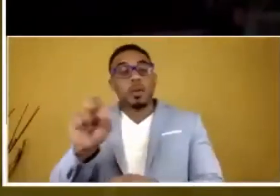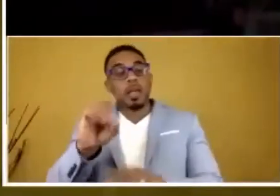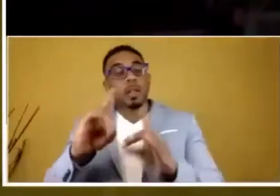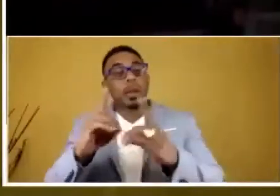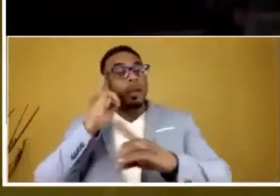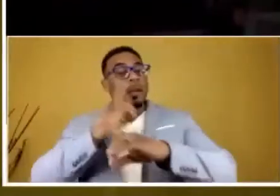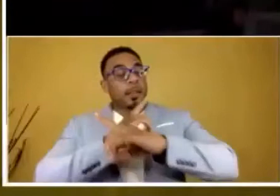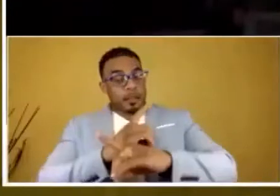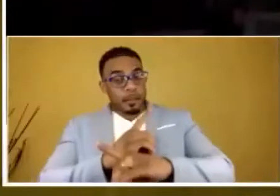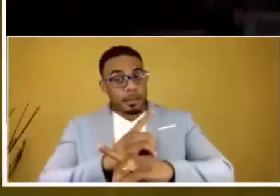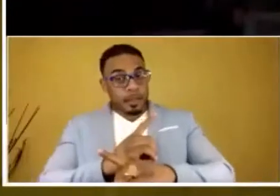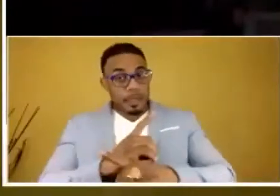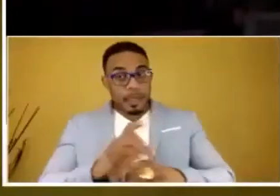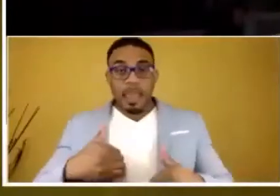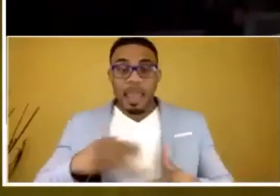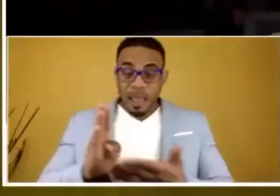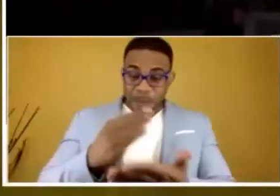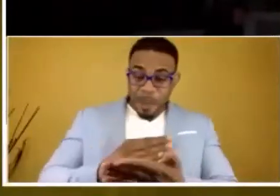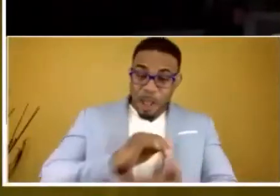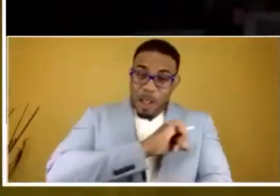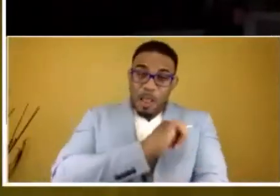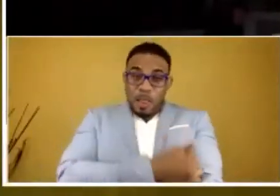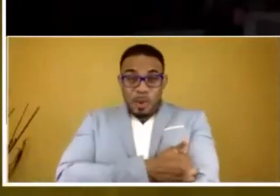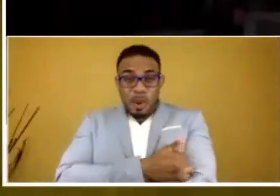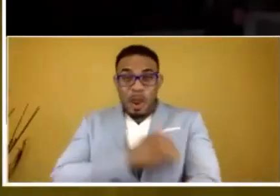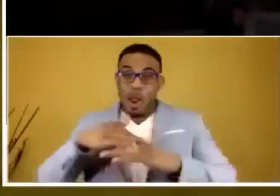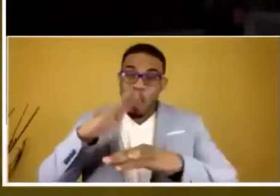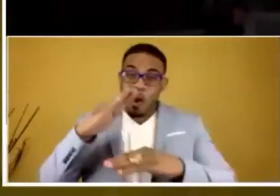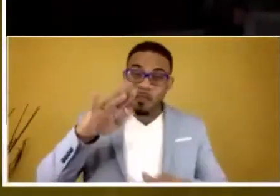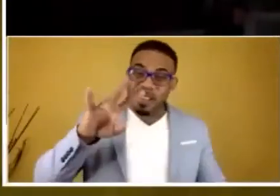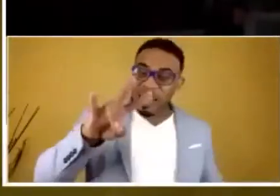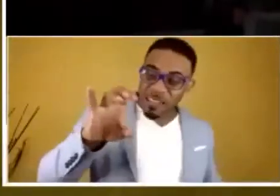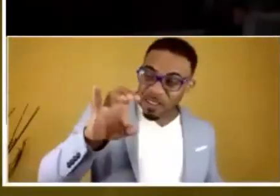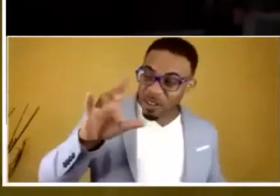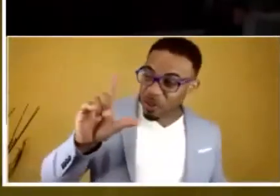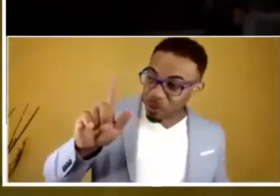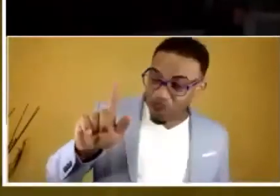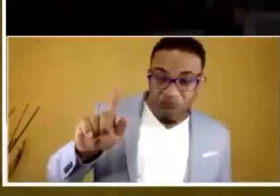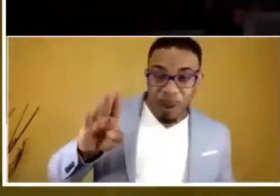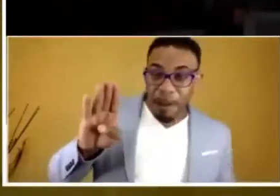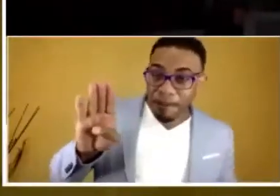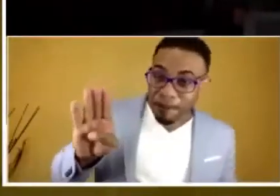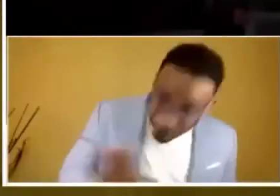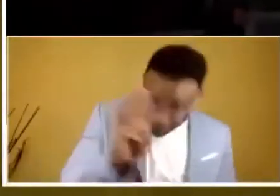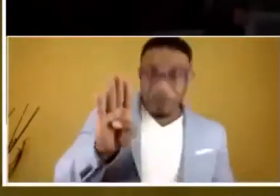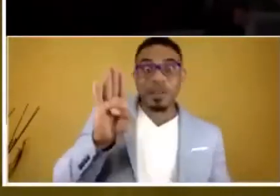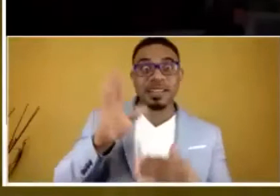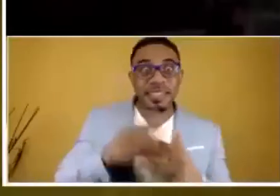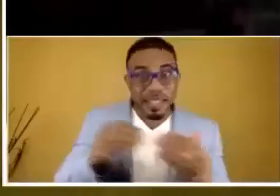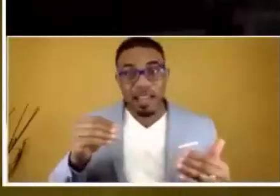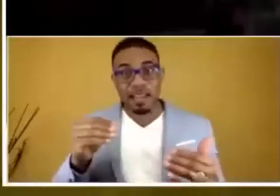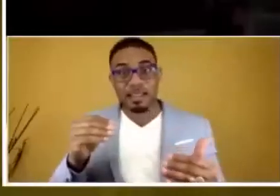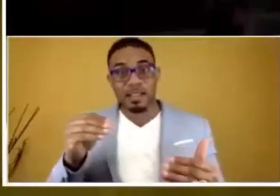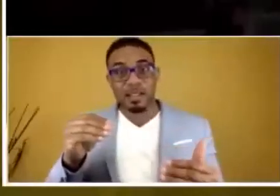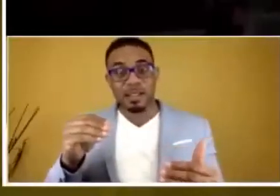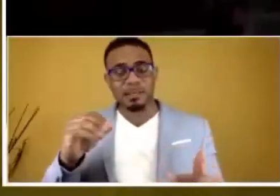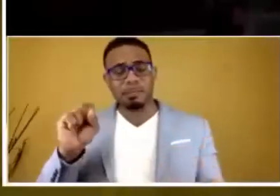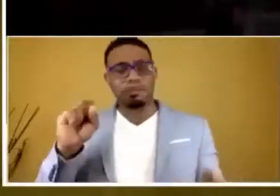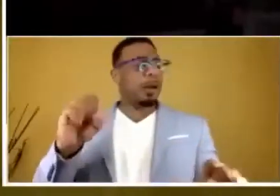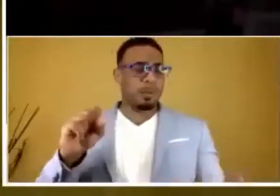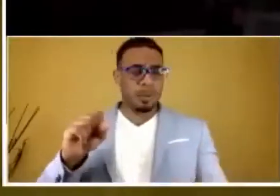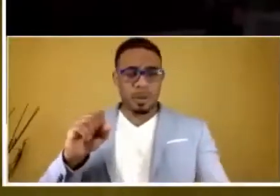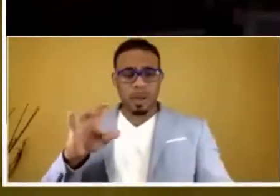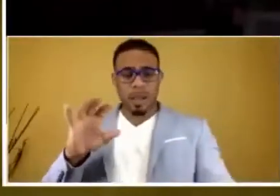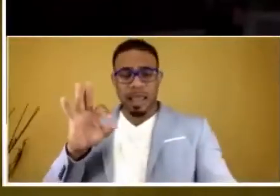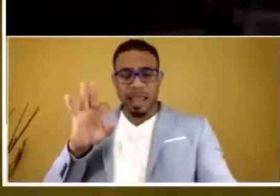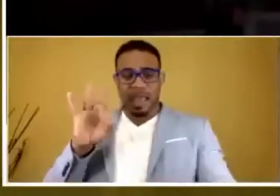Defense had a budget authority over $721 billion with a B, with